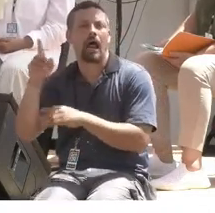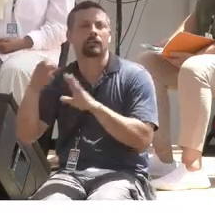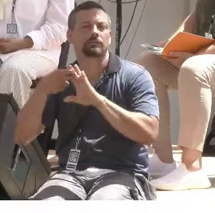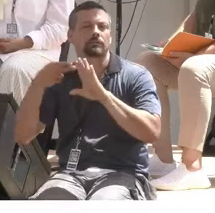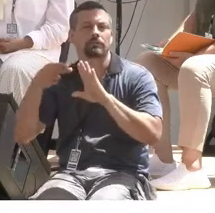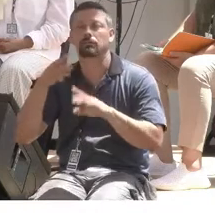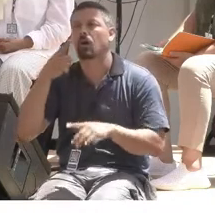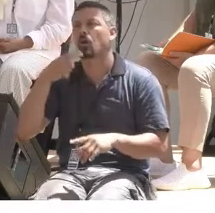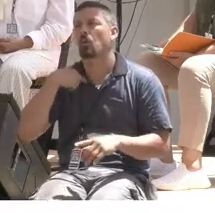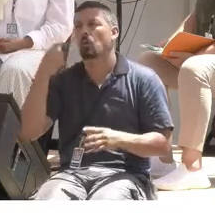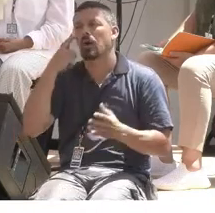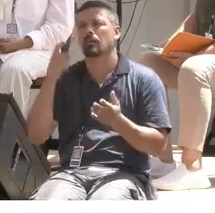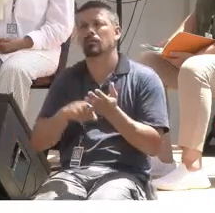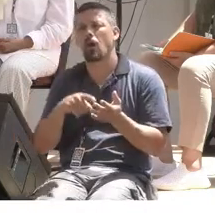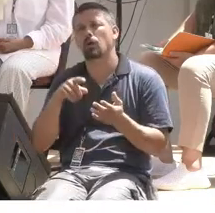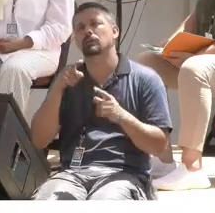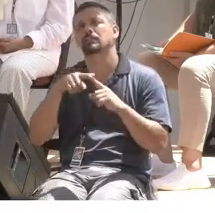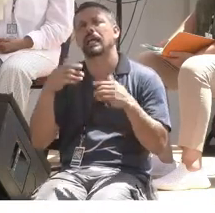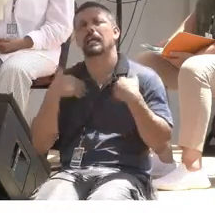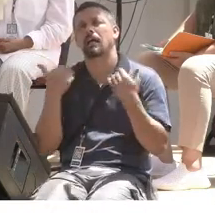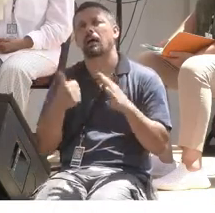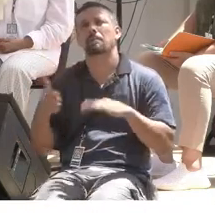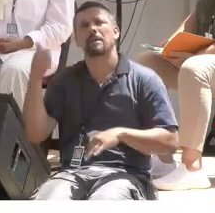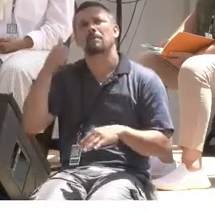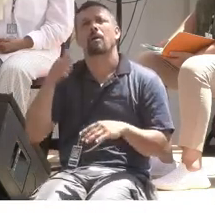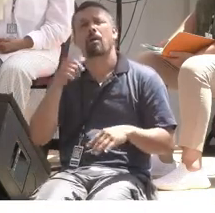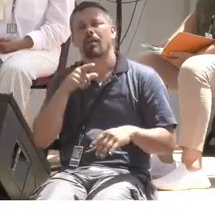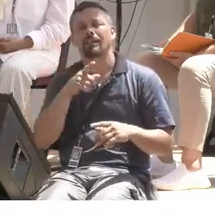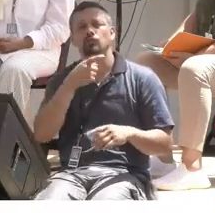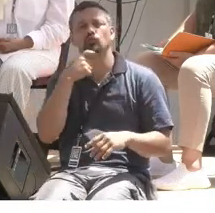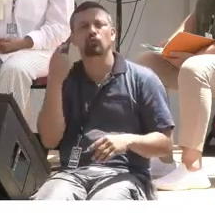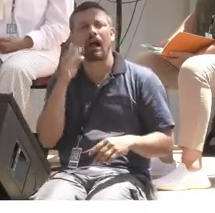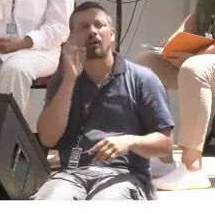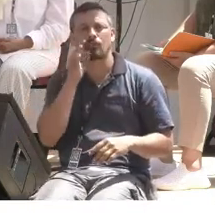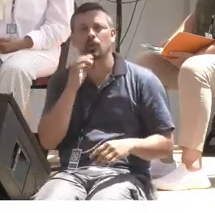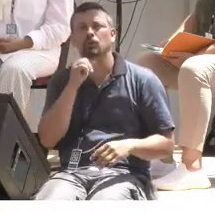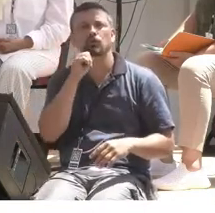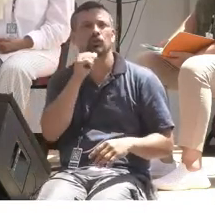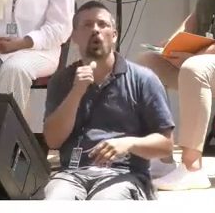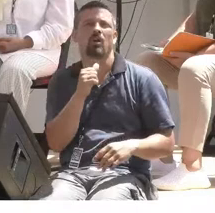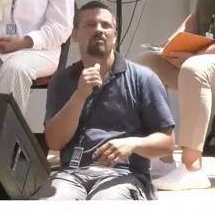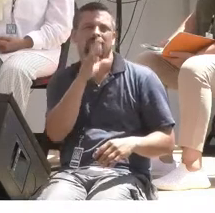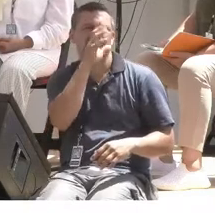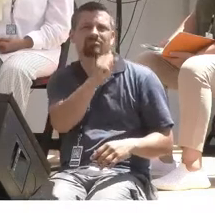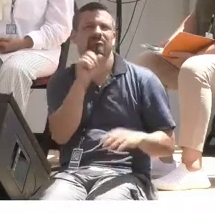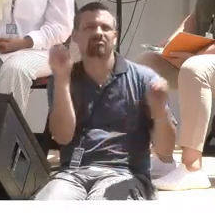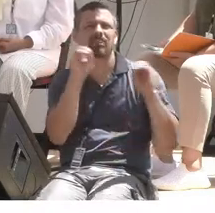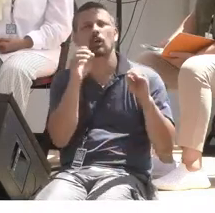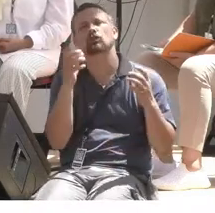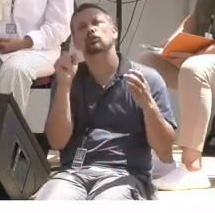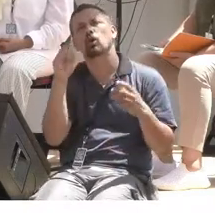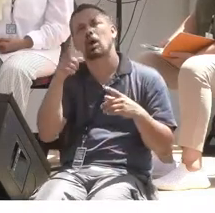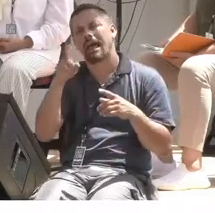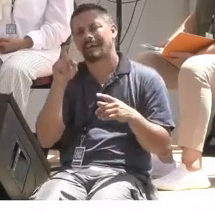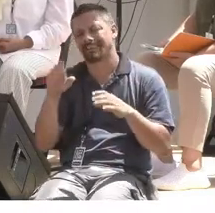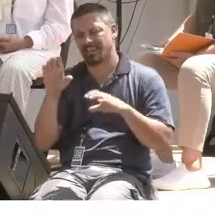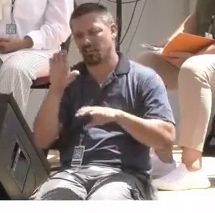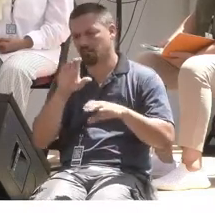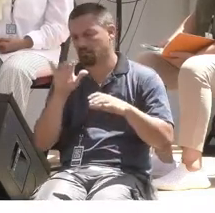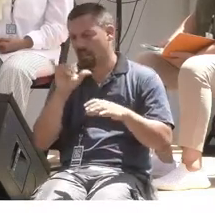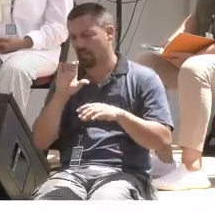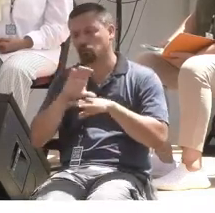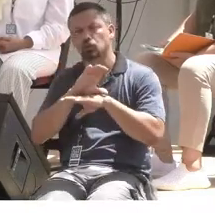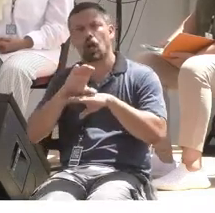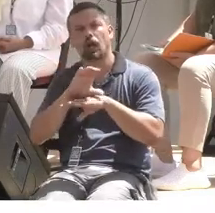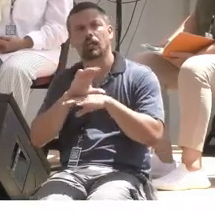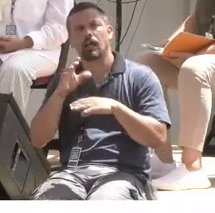younger people, dried fruits, fresh fruits doesn't appeal to them. So what we did was we made chocolate mixes. We made different kind of mixes. So you have to really work on your product.